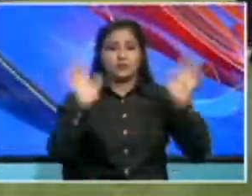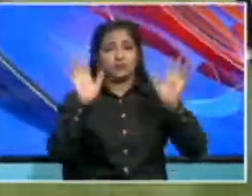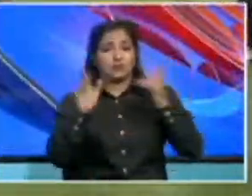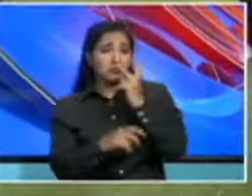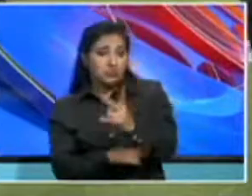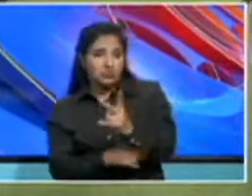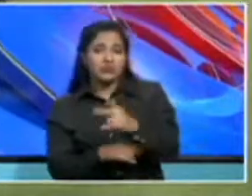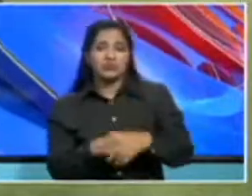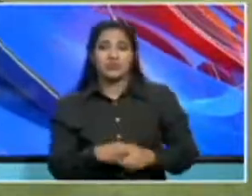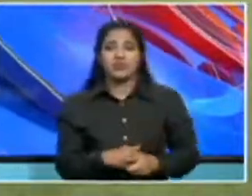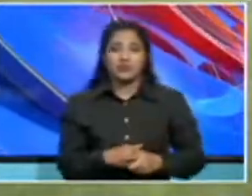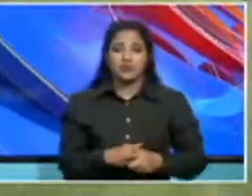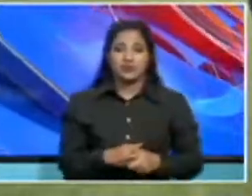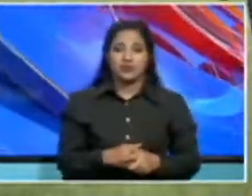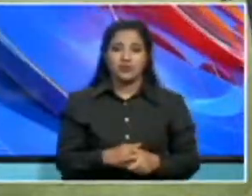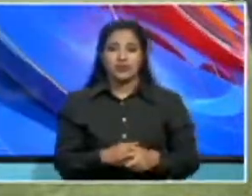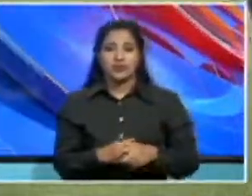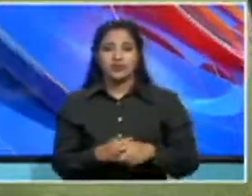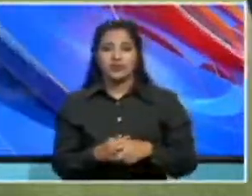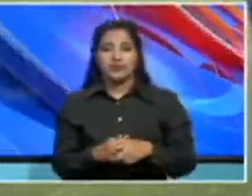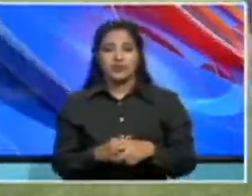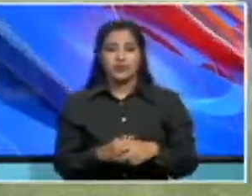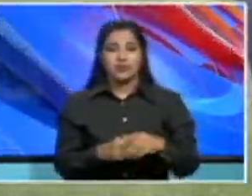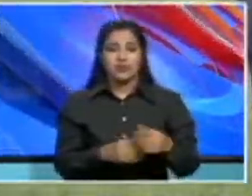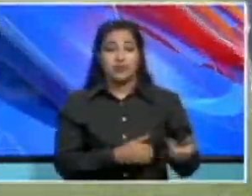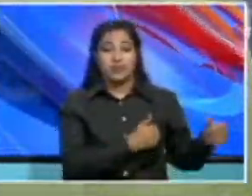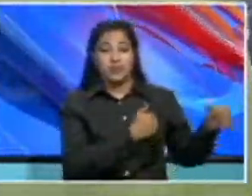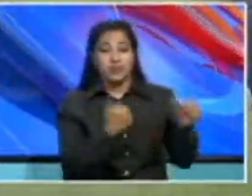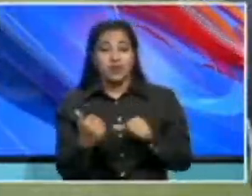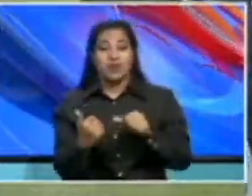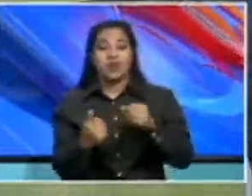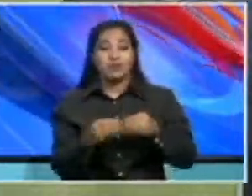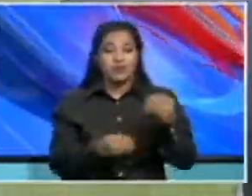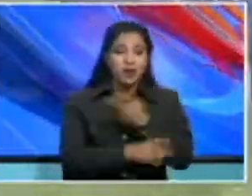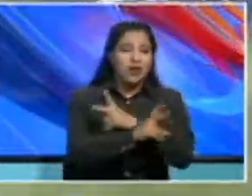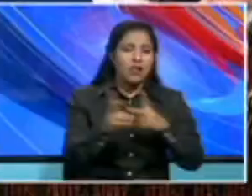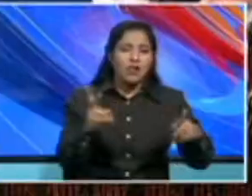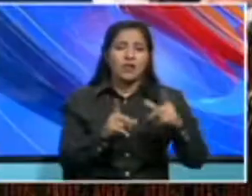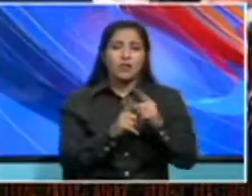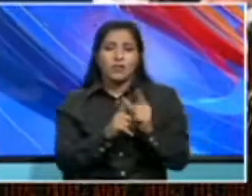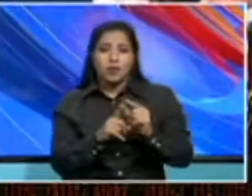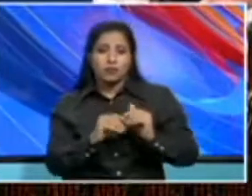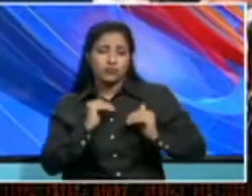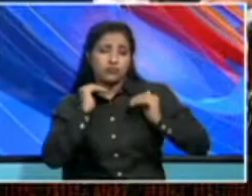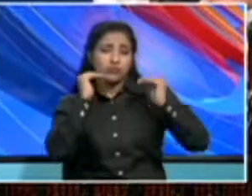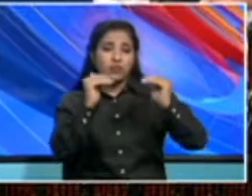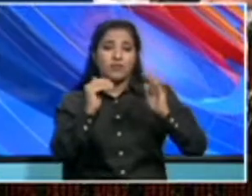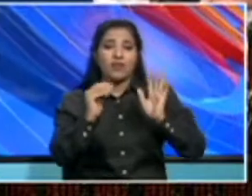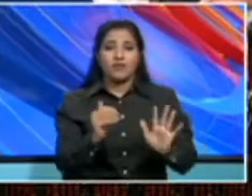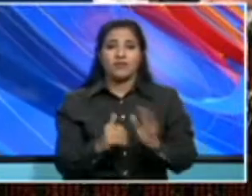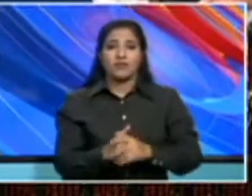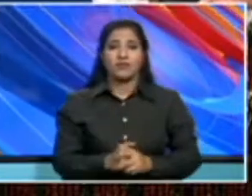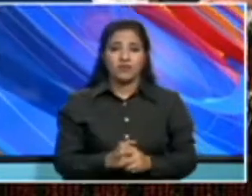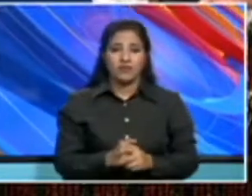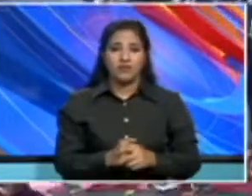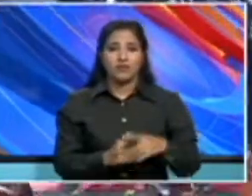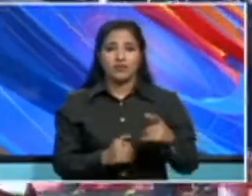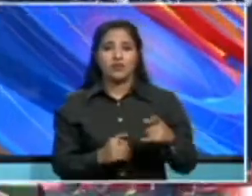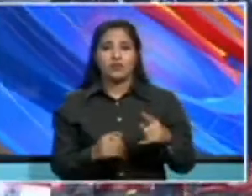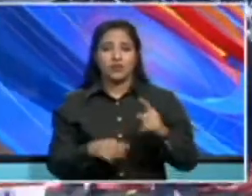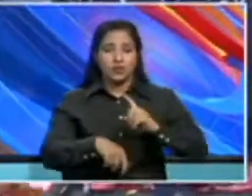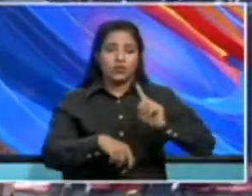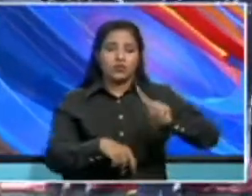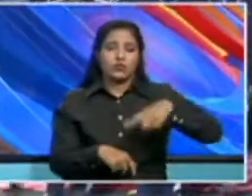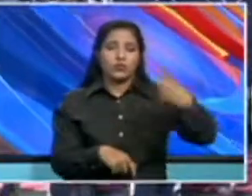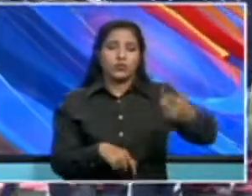tension is building up because they know it'll be back to business. The tough test starts from tomorrow.